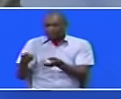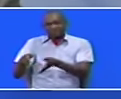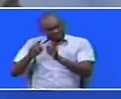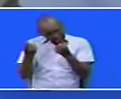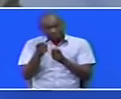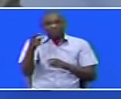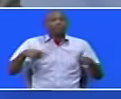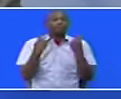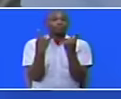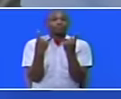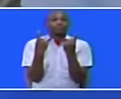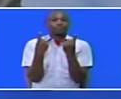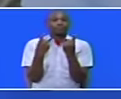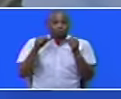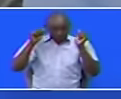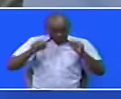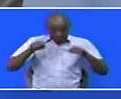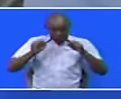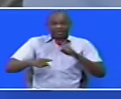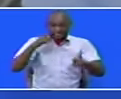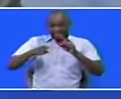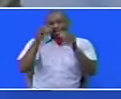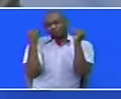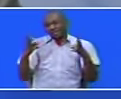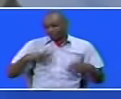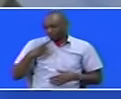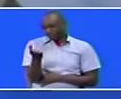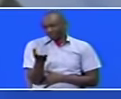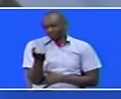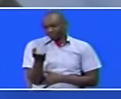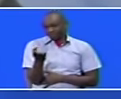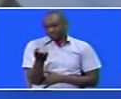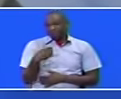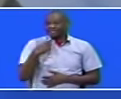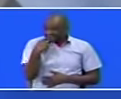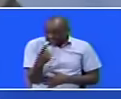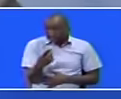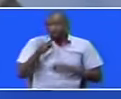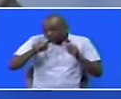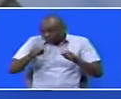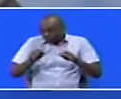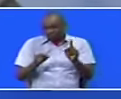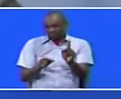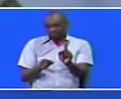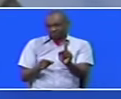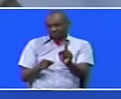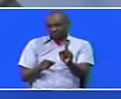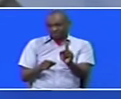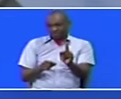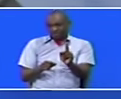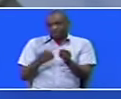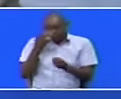lines with the potential for genocide. I do not say that lightly. In place